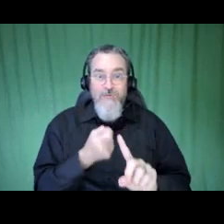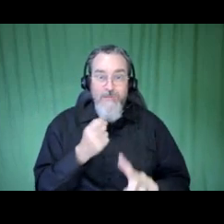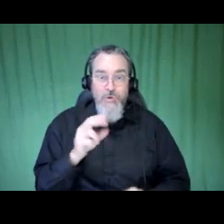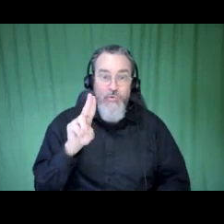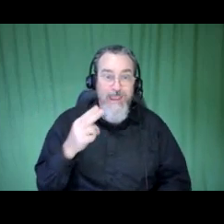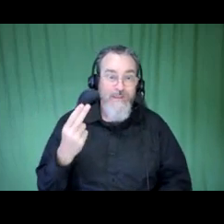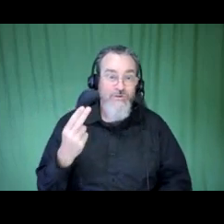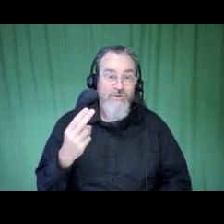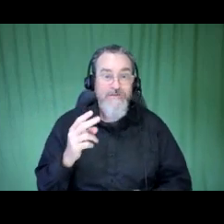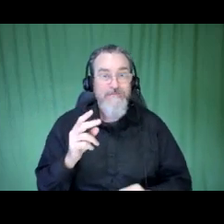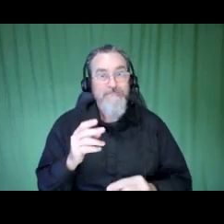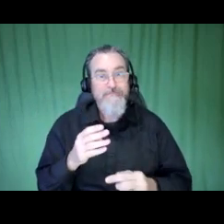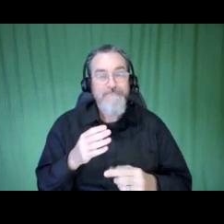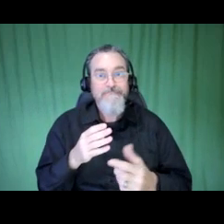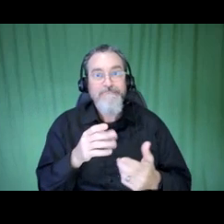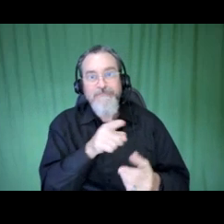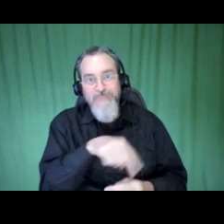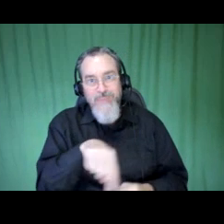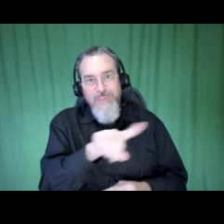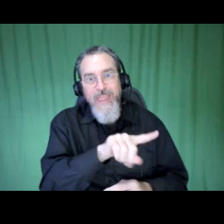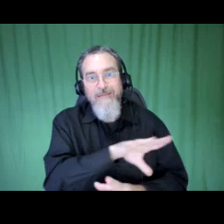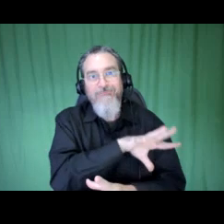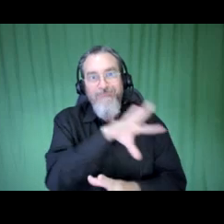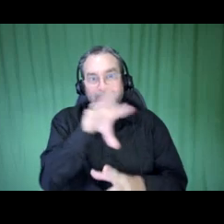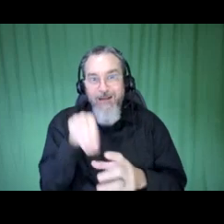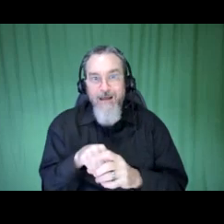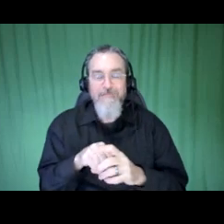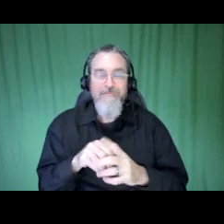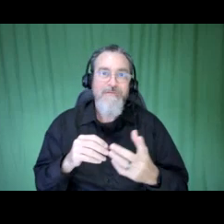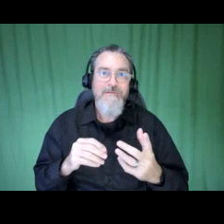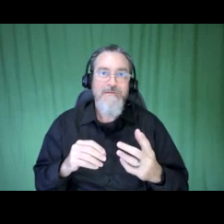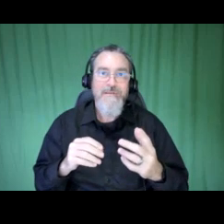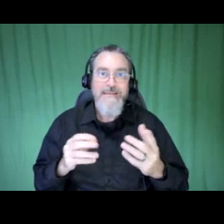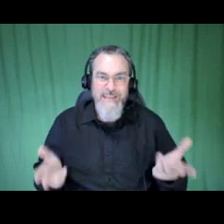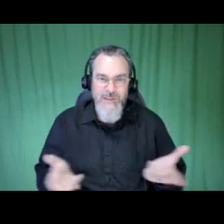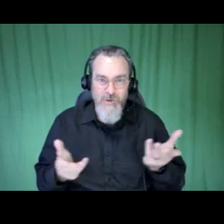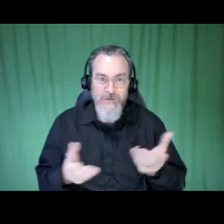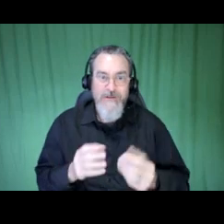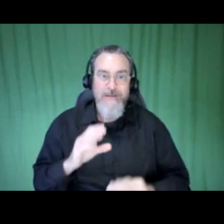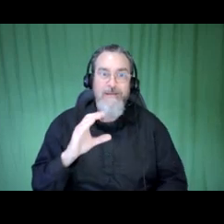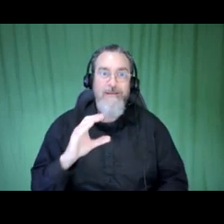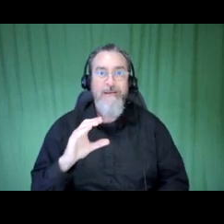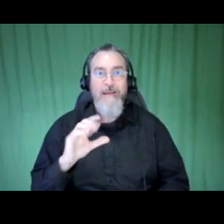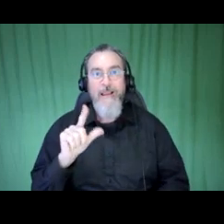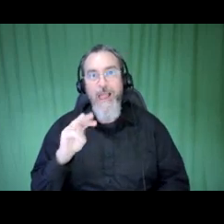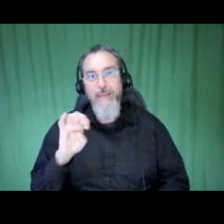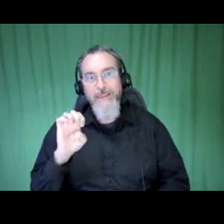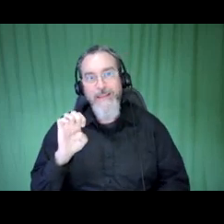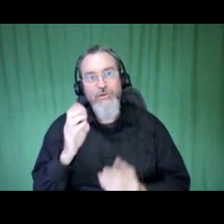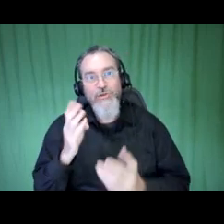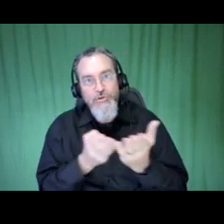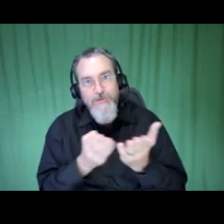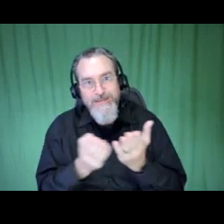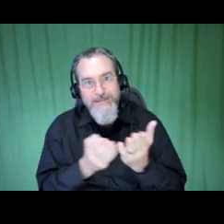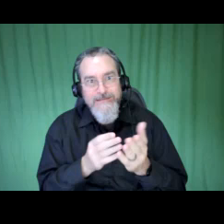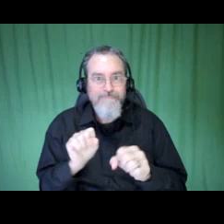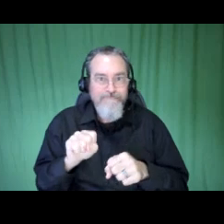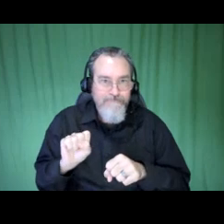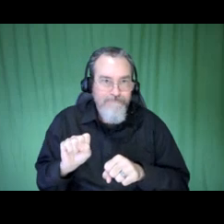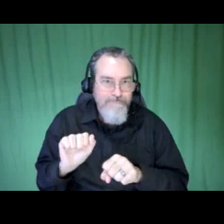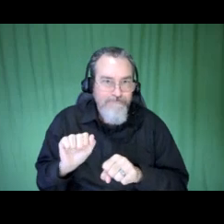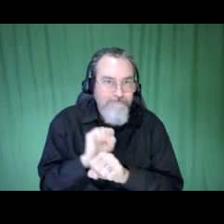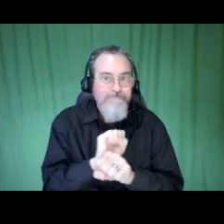have generously served as climate service practitioners. And my co-investigator is Beth